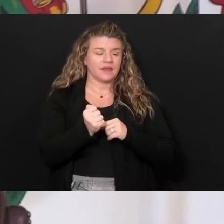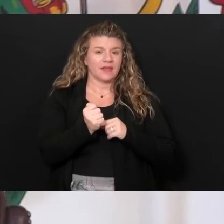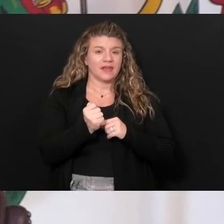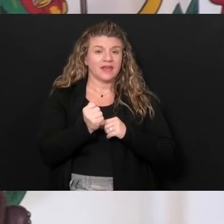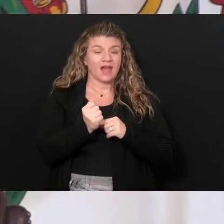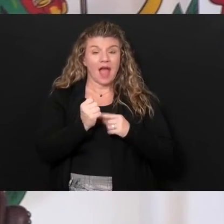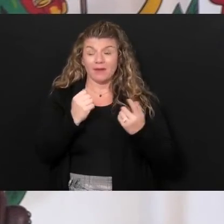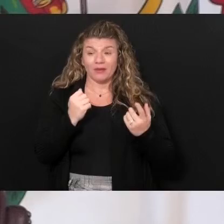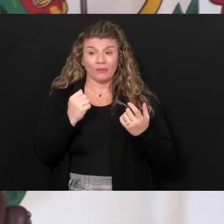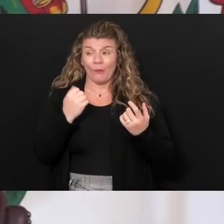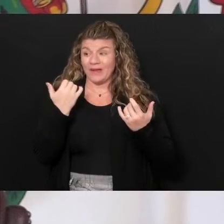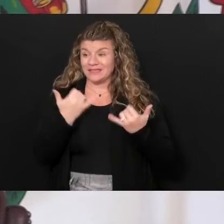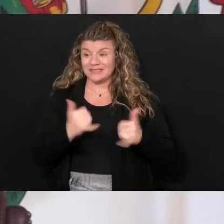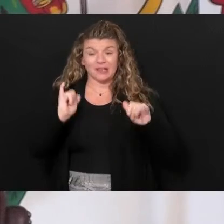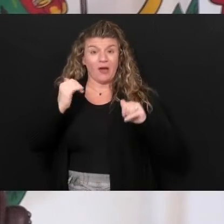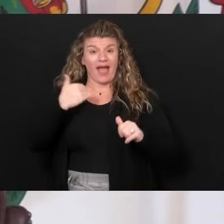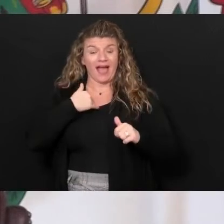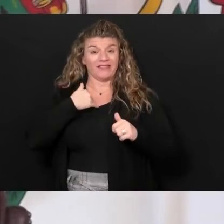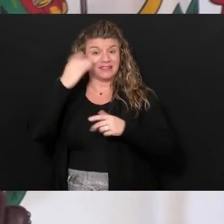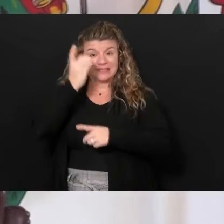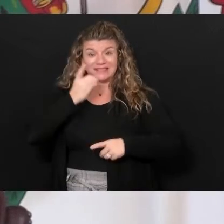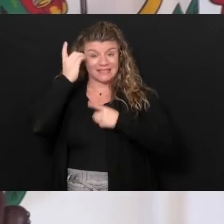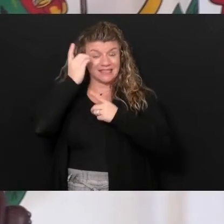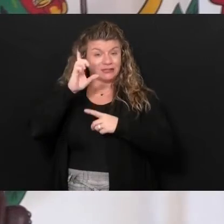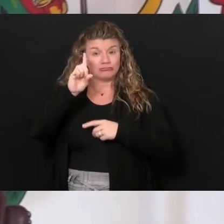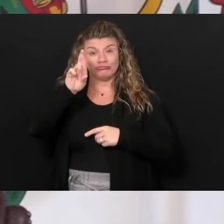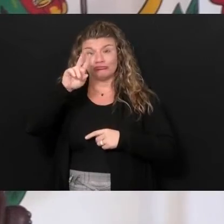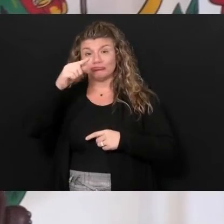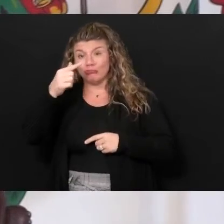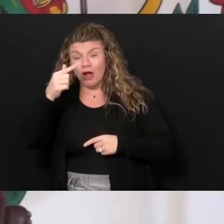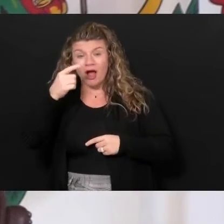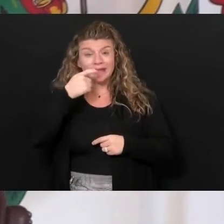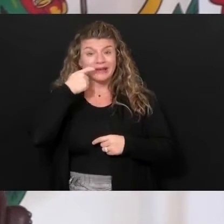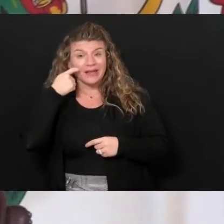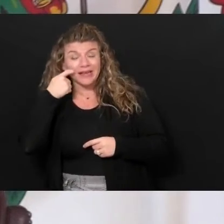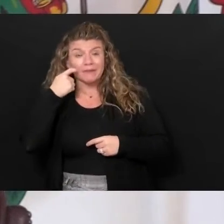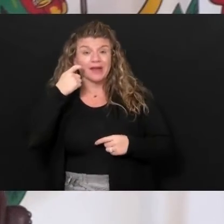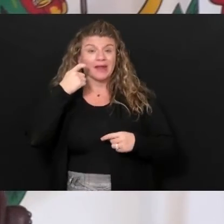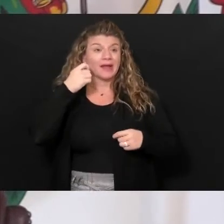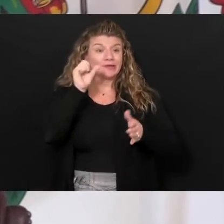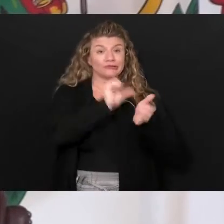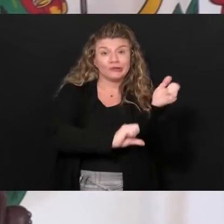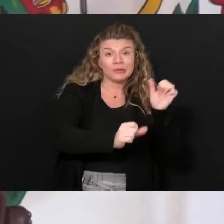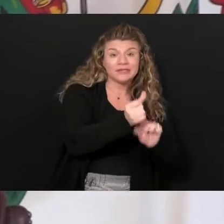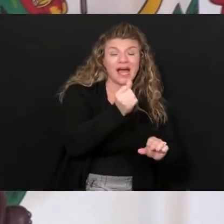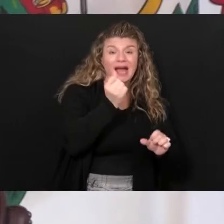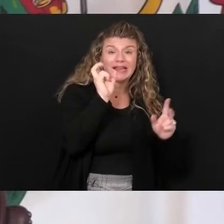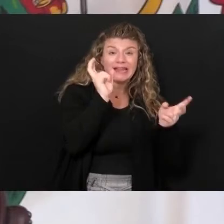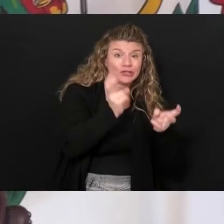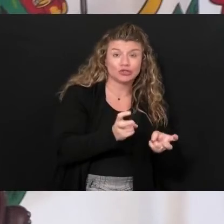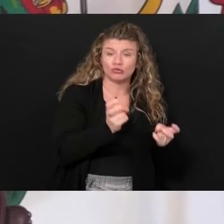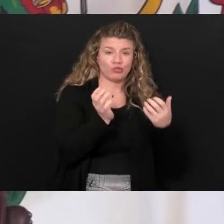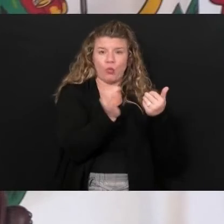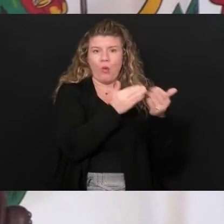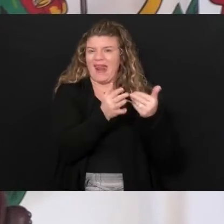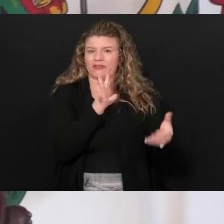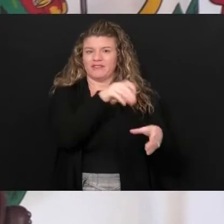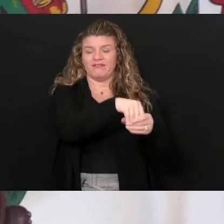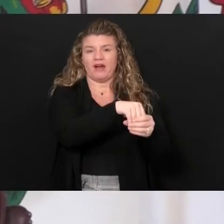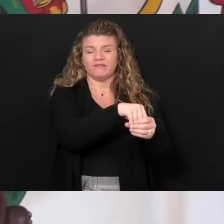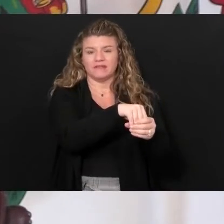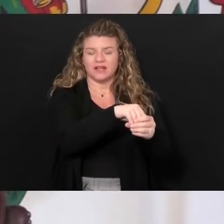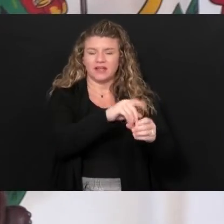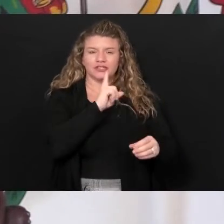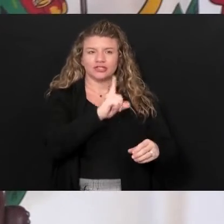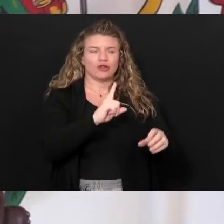terrible drug epidemic that we have, or, you know, suicide issues or whatever it may be, you know. So